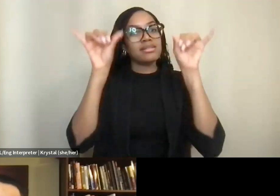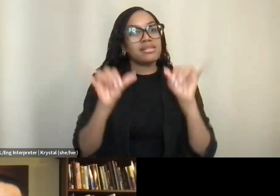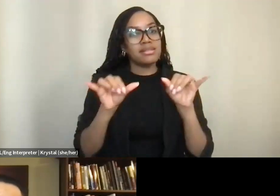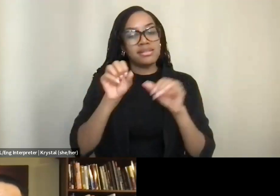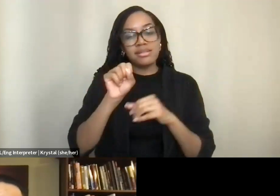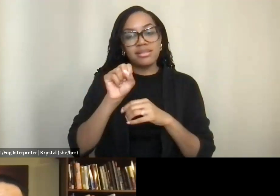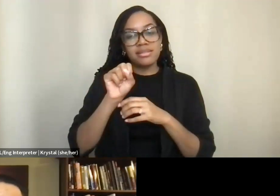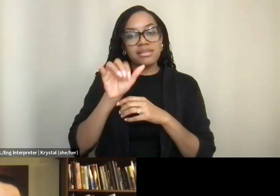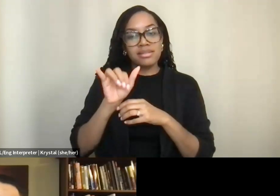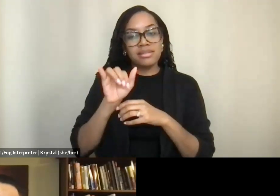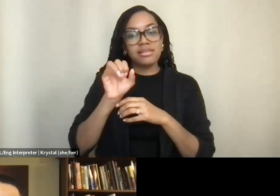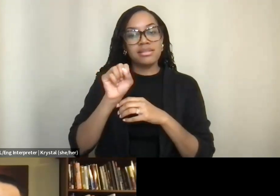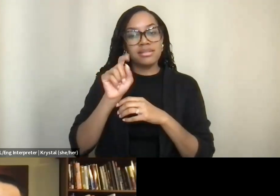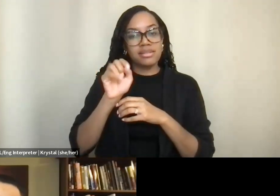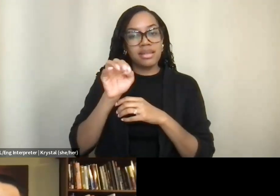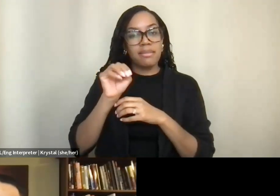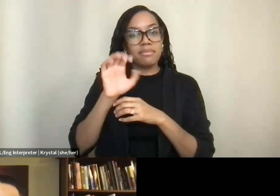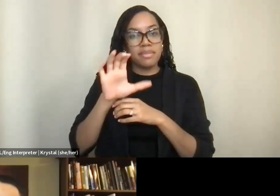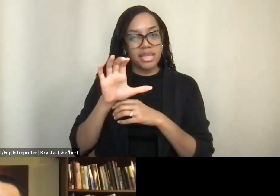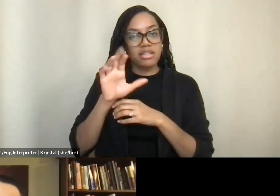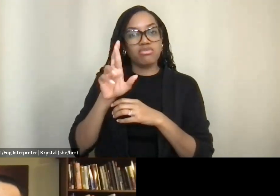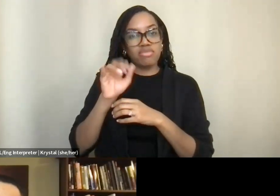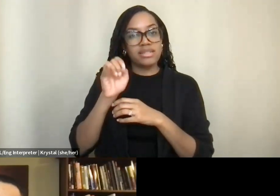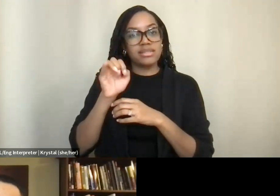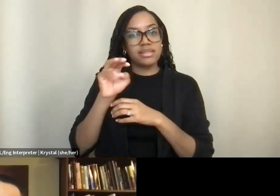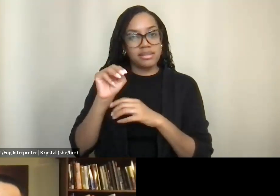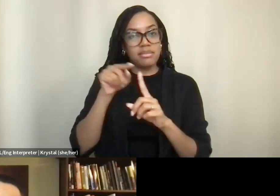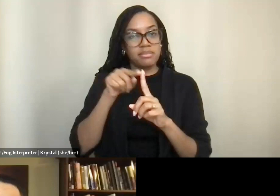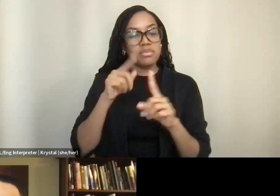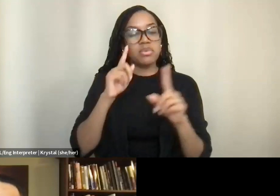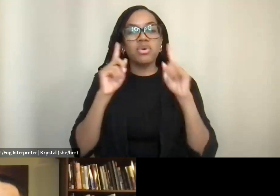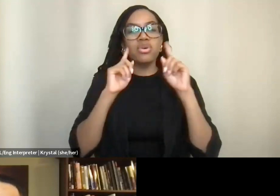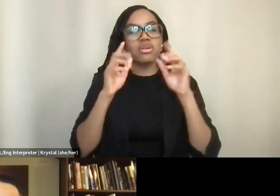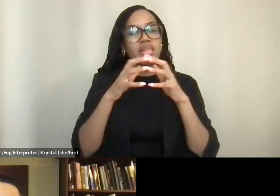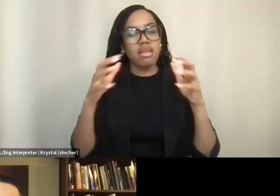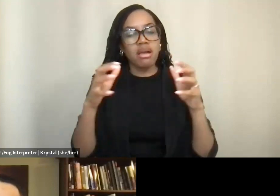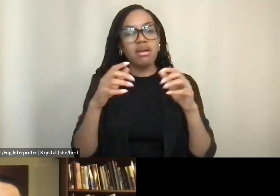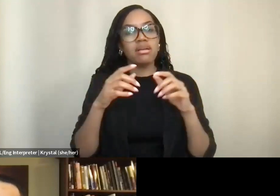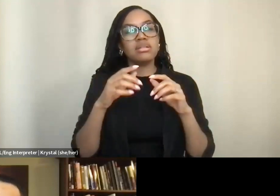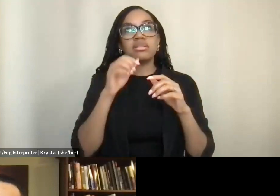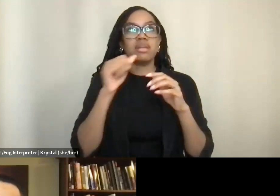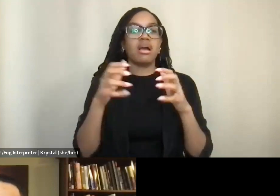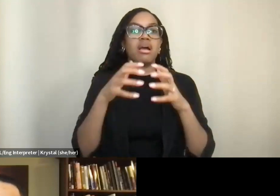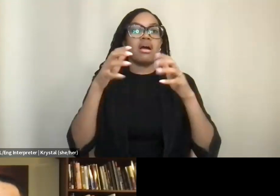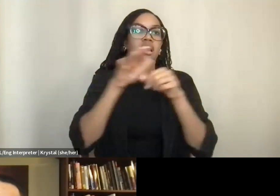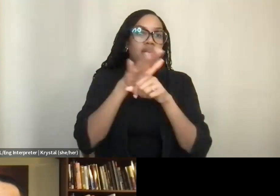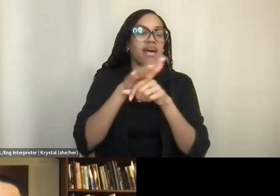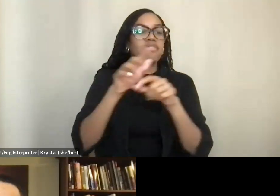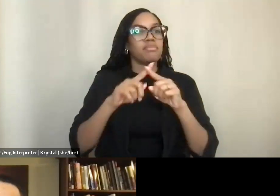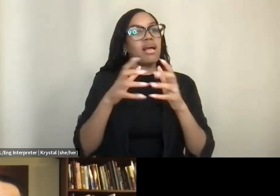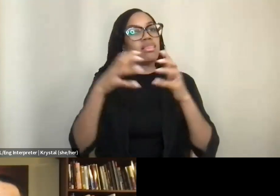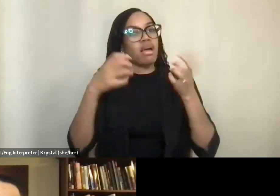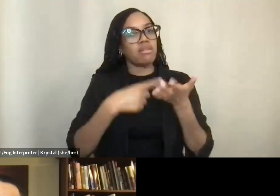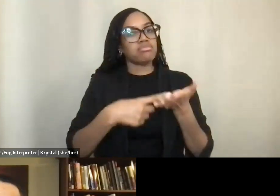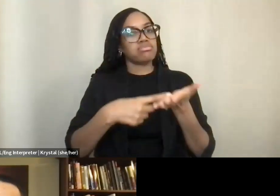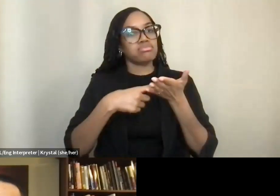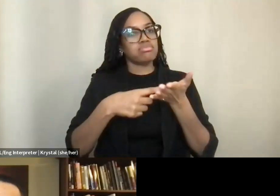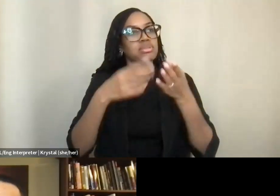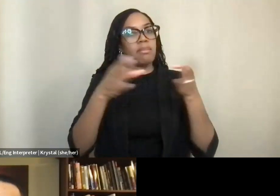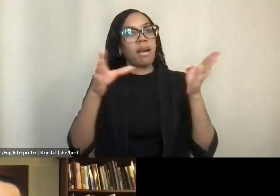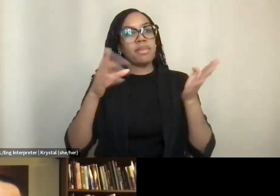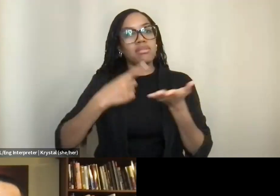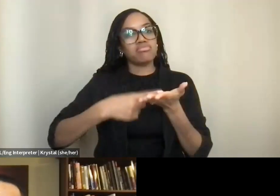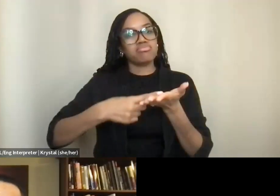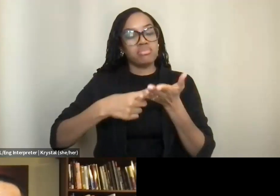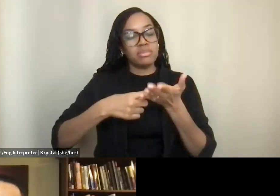nearly enough, but it's been a real step forward in terms of public discourse. And yet somehow we're encouraged to